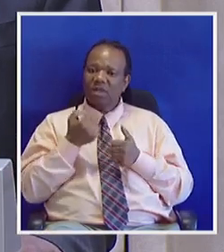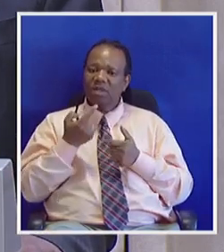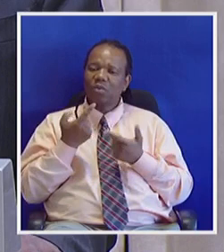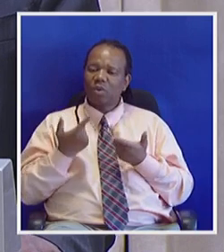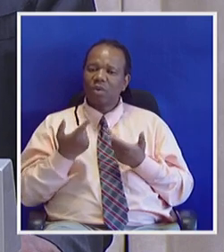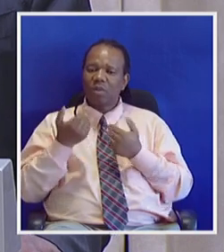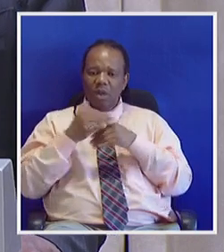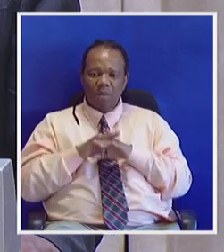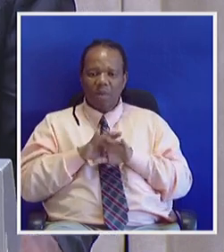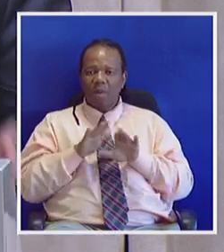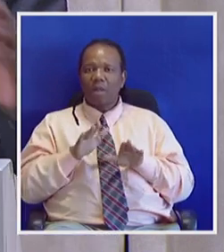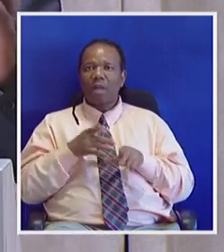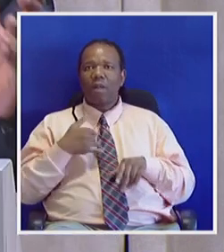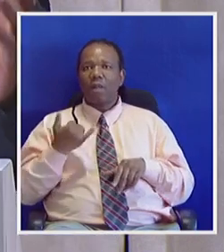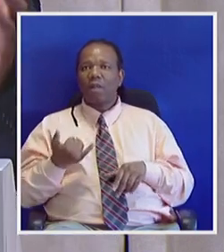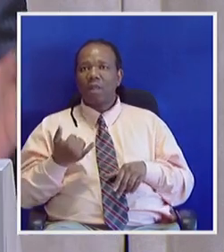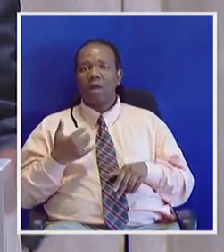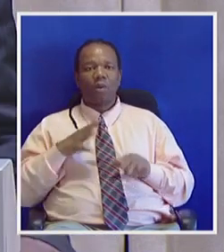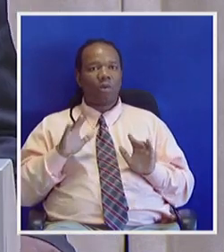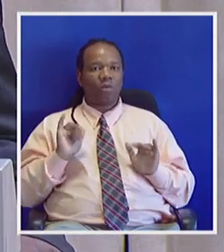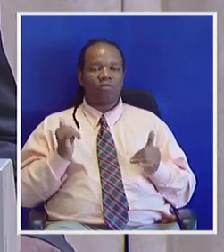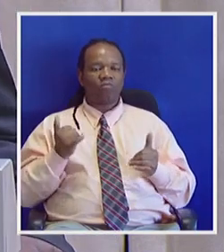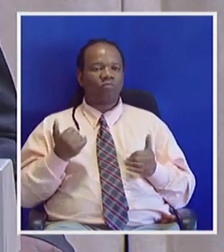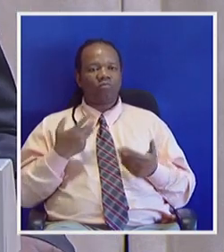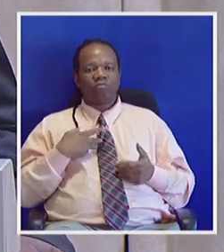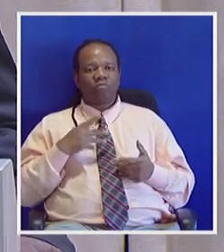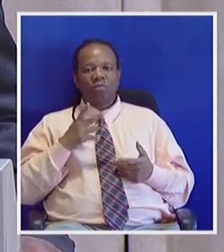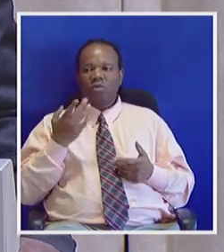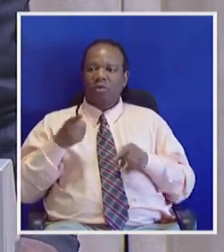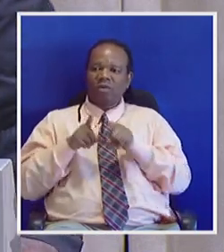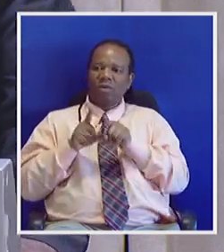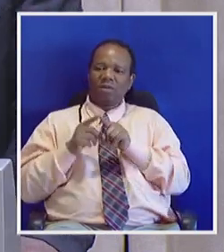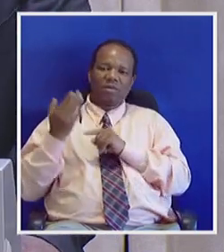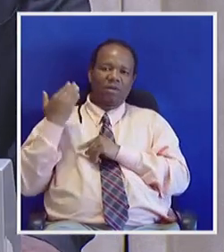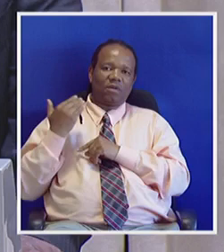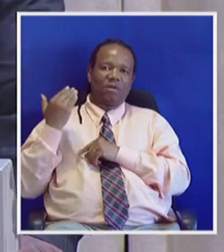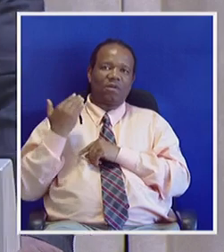are no longer as unhappy as they were.